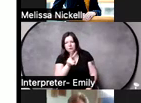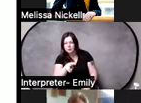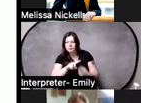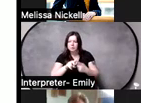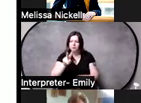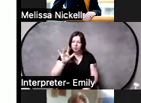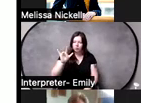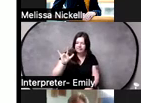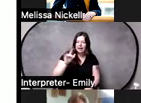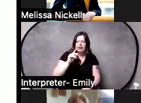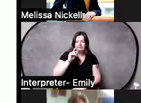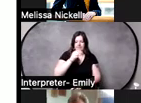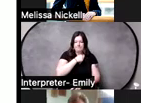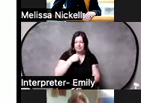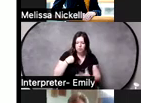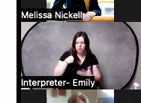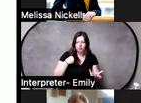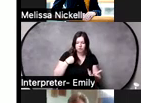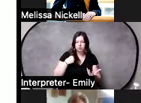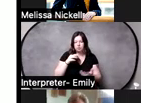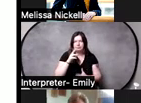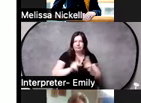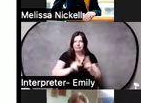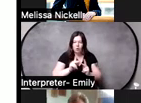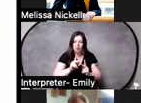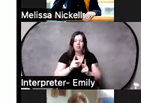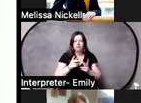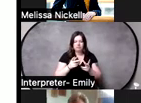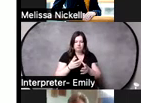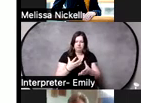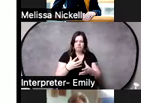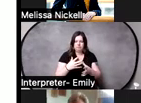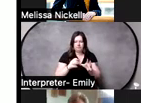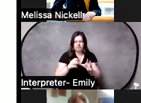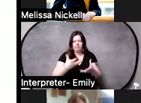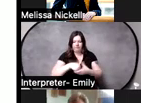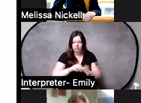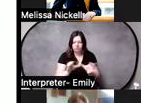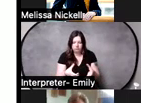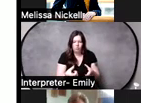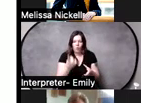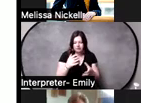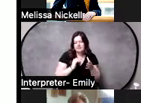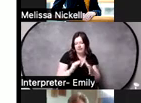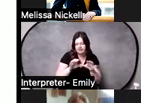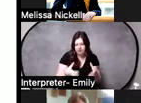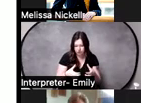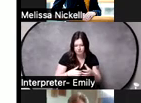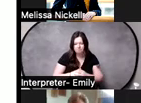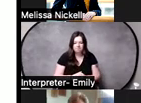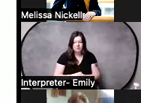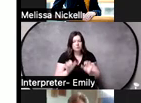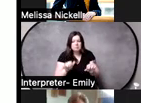given study section. So there can be a lot of reviewers on a particular study section, but the SRO will assign